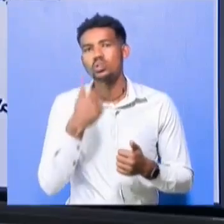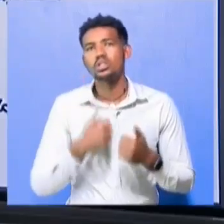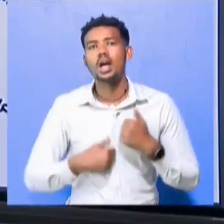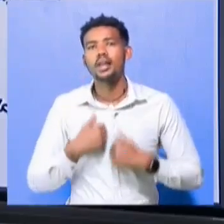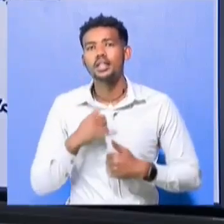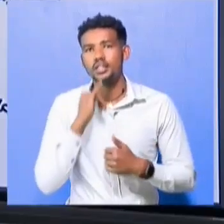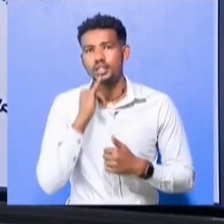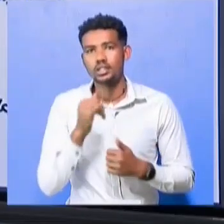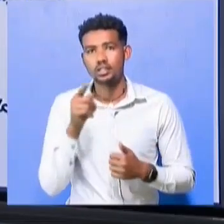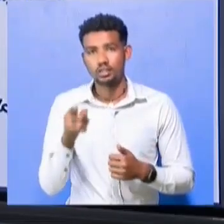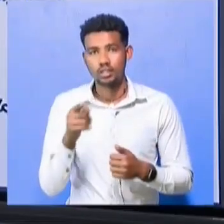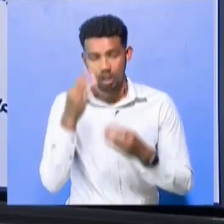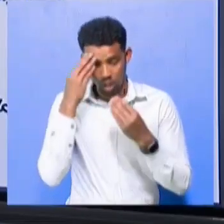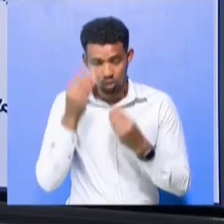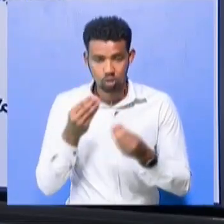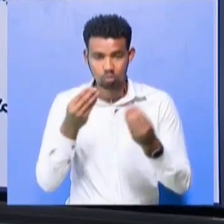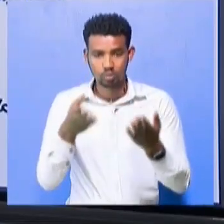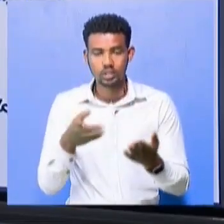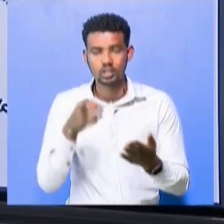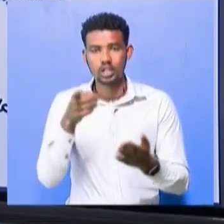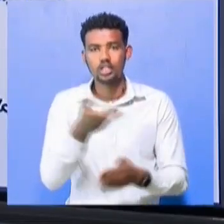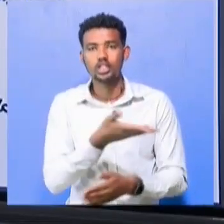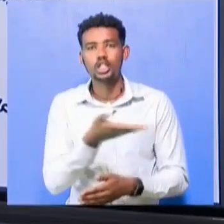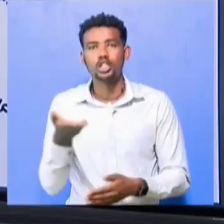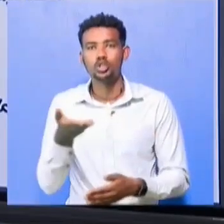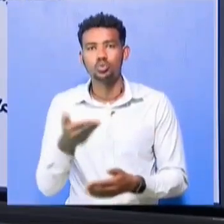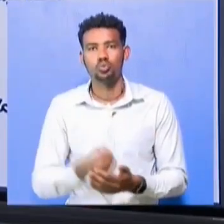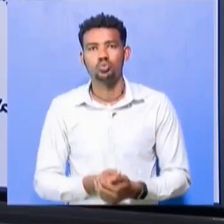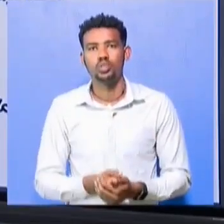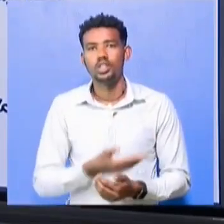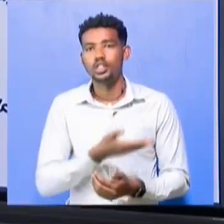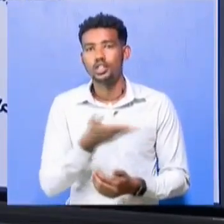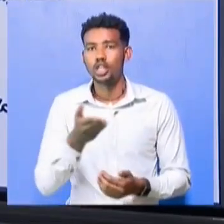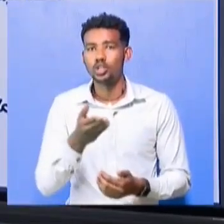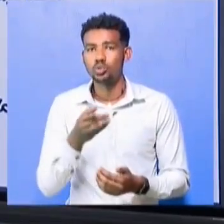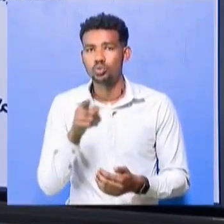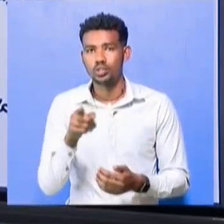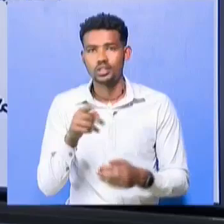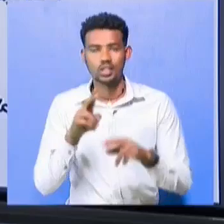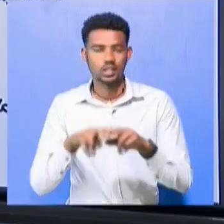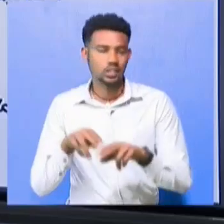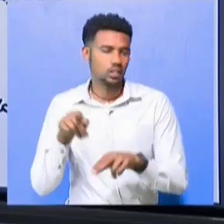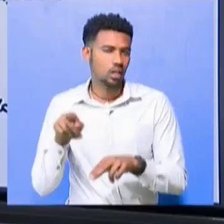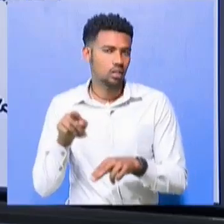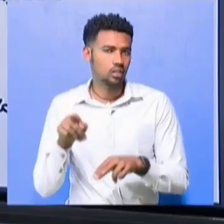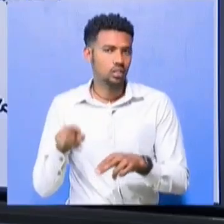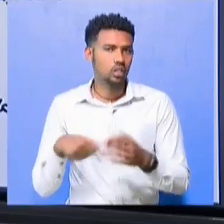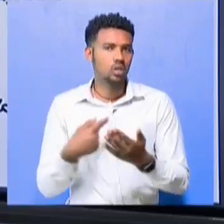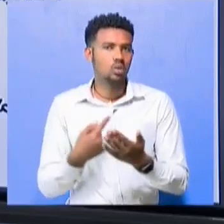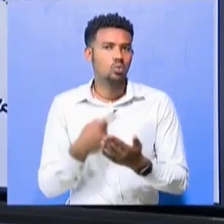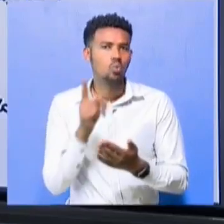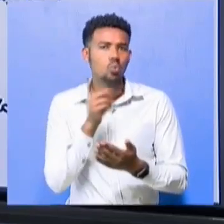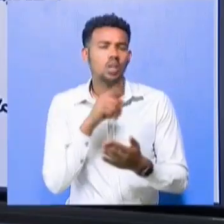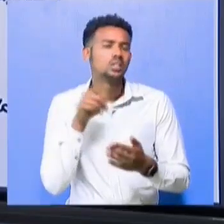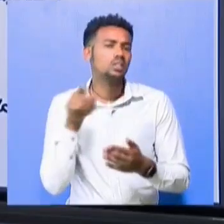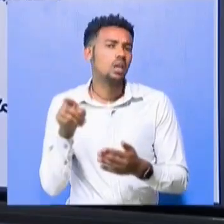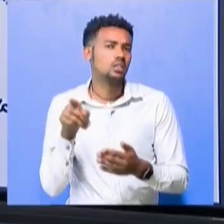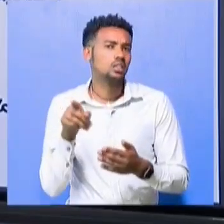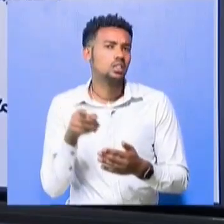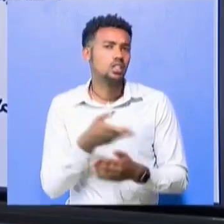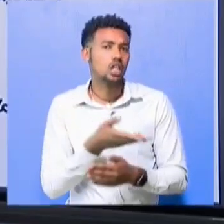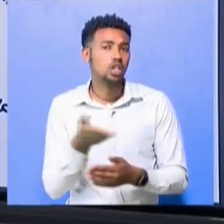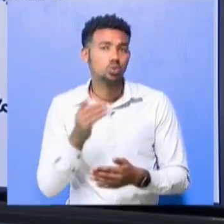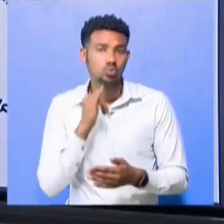was the addressees announcement? That is the issue. The issue is already stated there. What that? The issue is